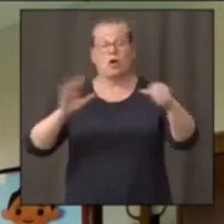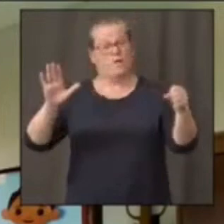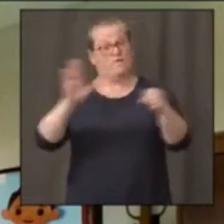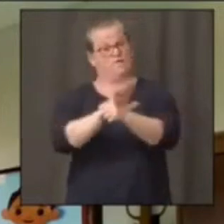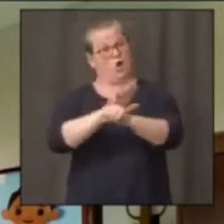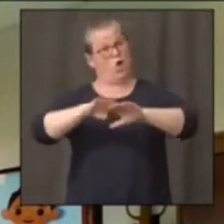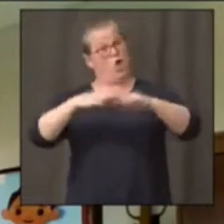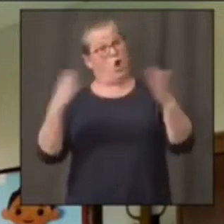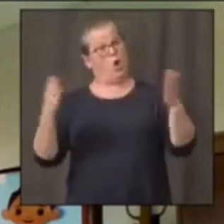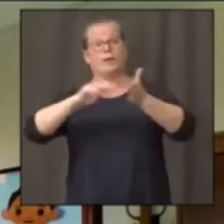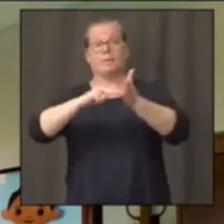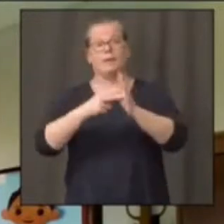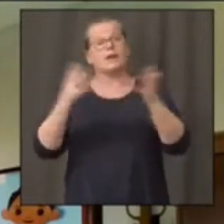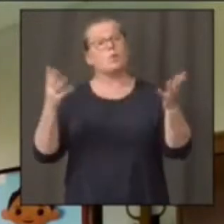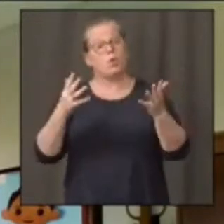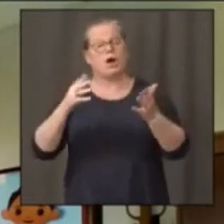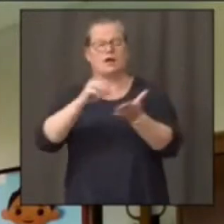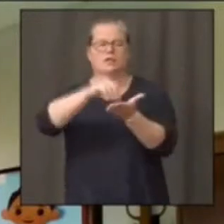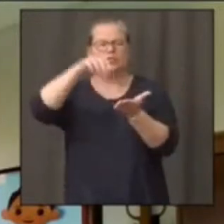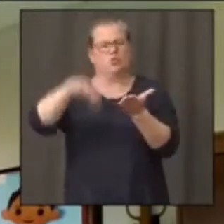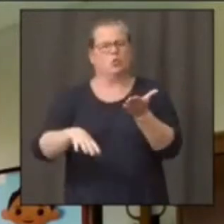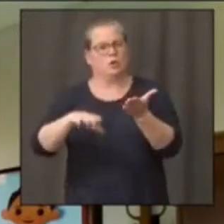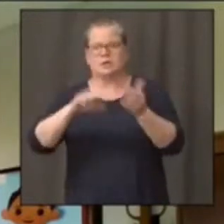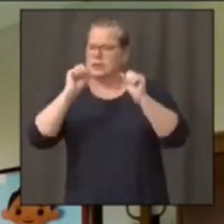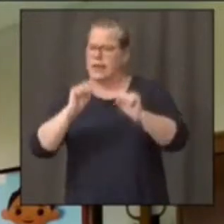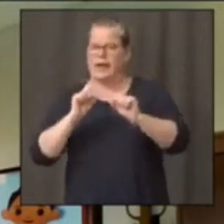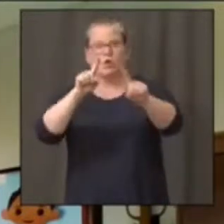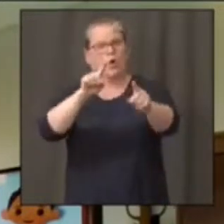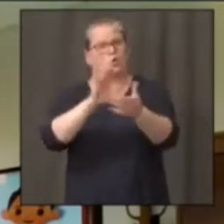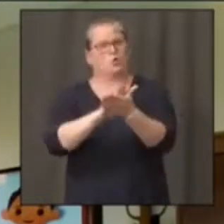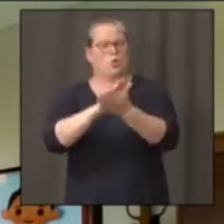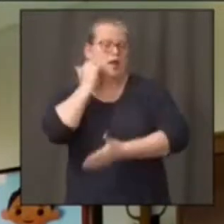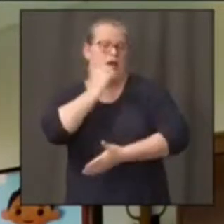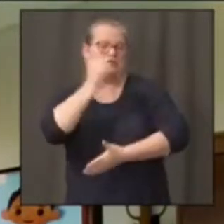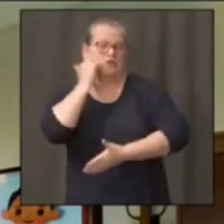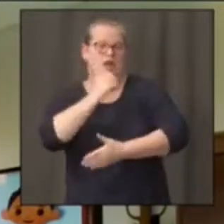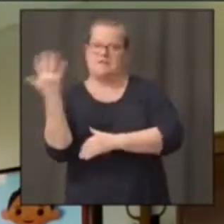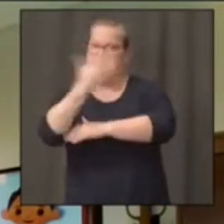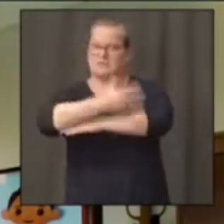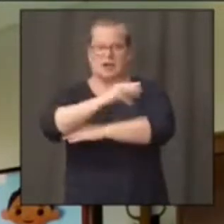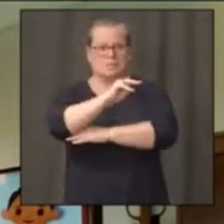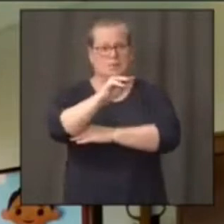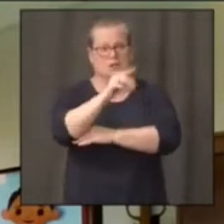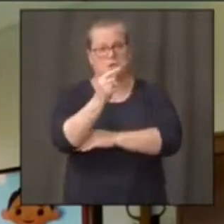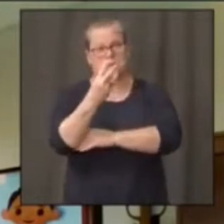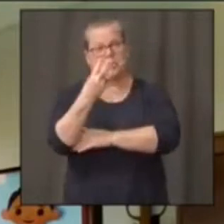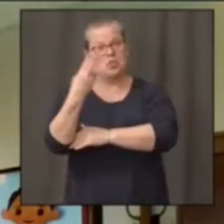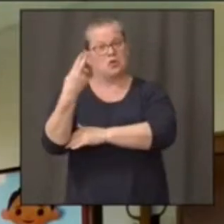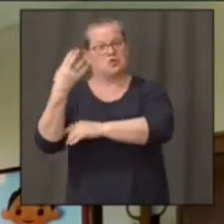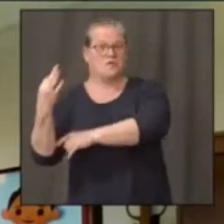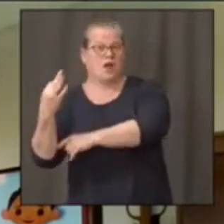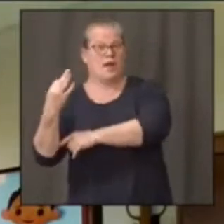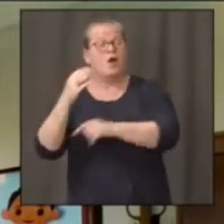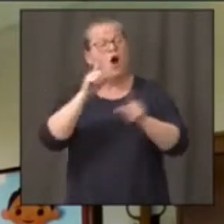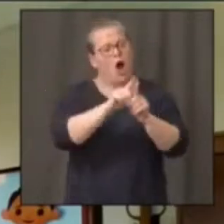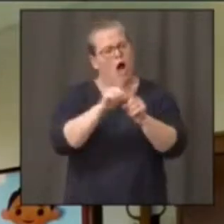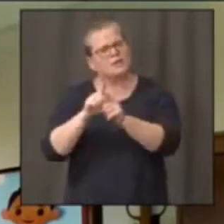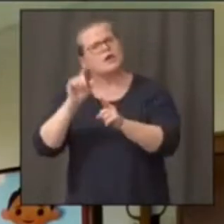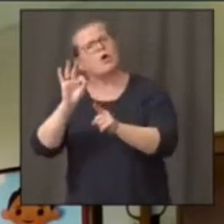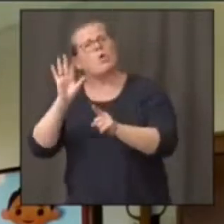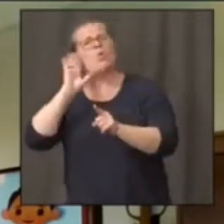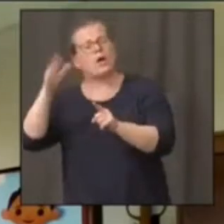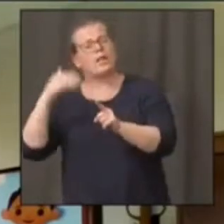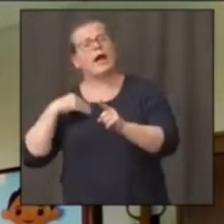week also has a hybrid option. For any family, any parent who feels that they're not ready to send their children to